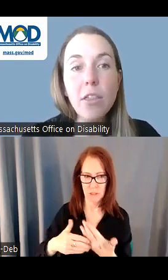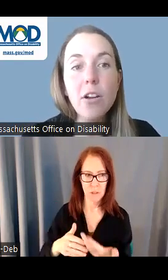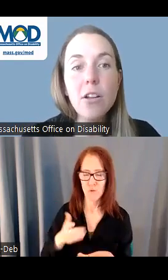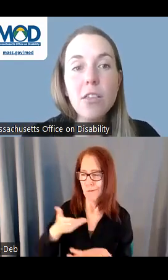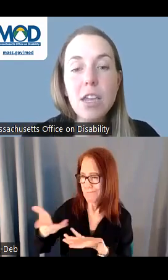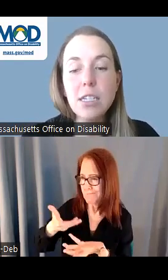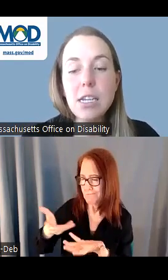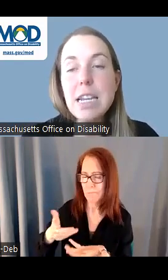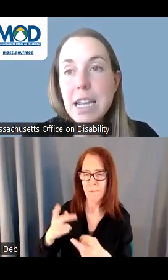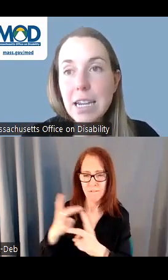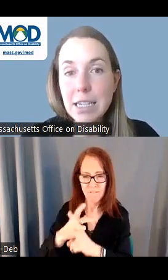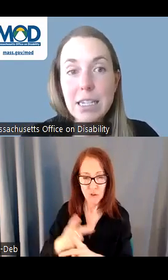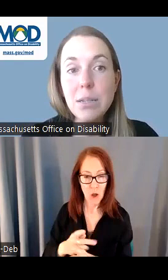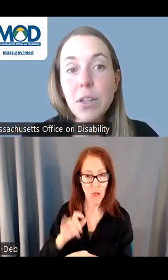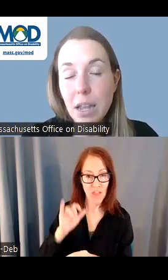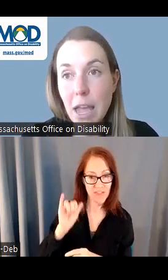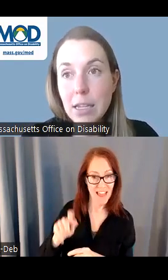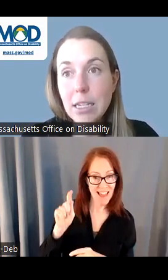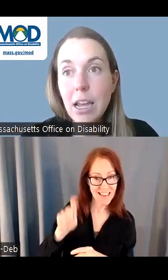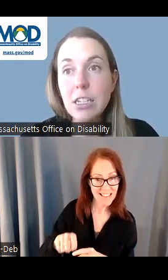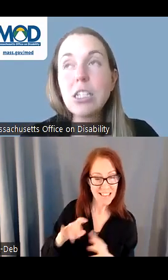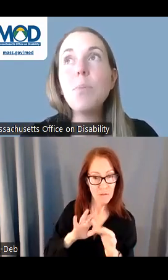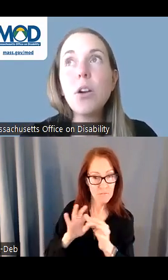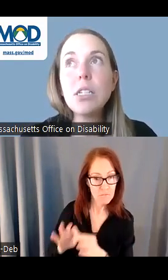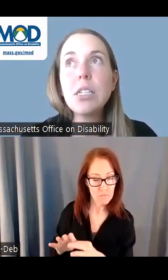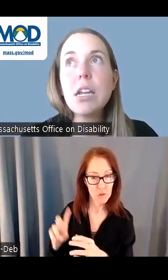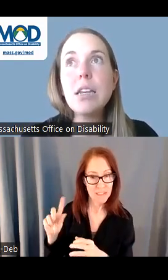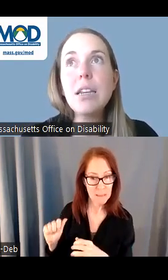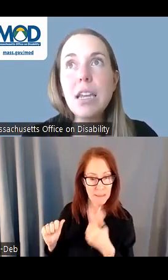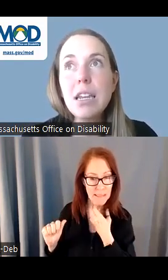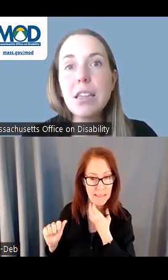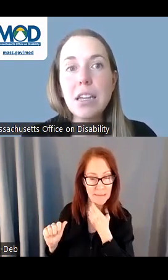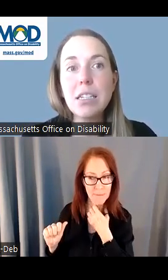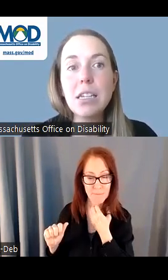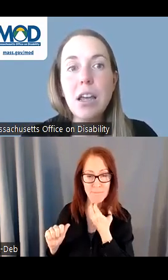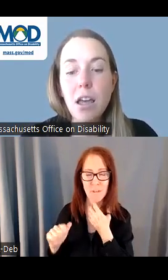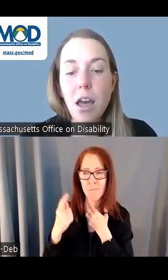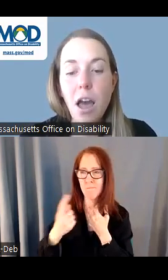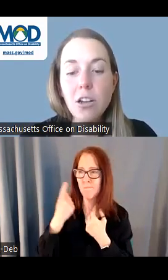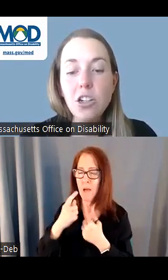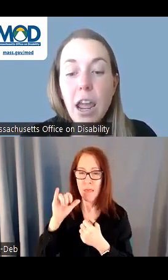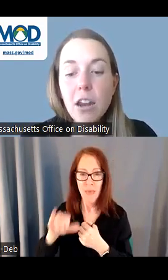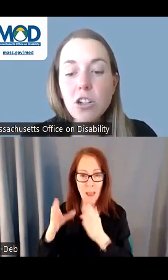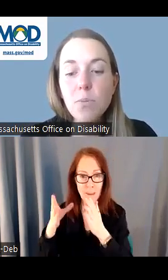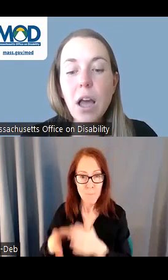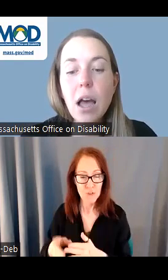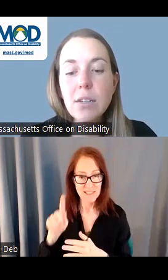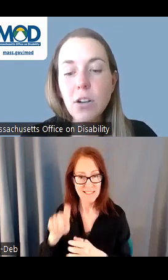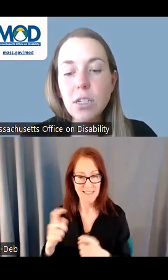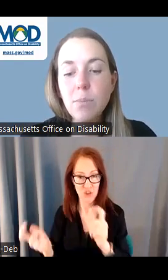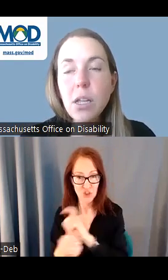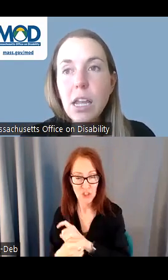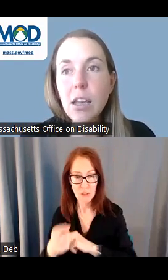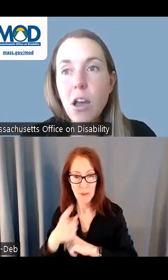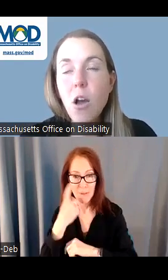determine whether this need is disability based. Does the person need this change because of